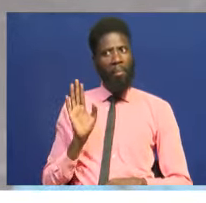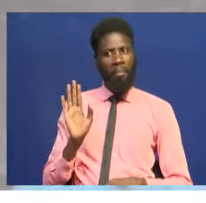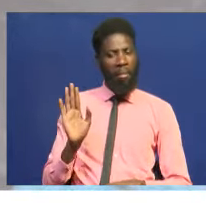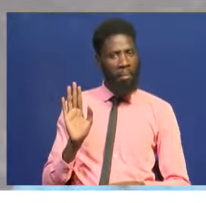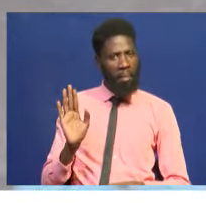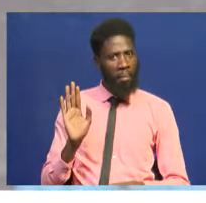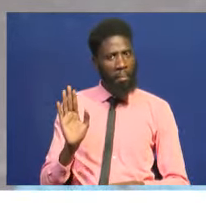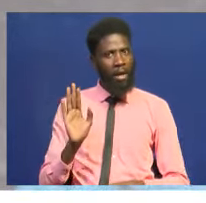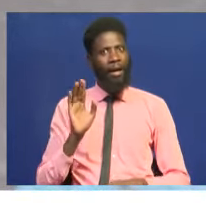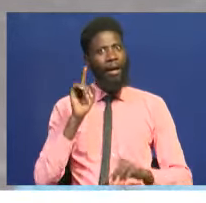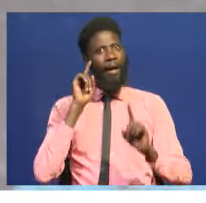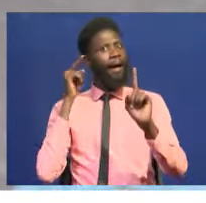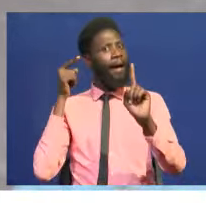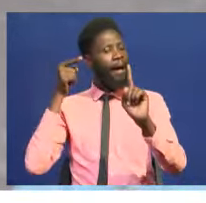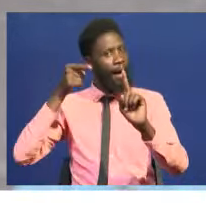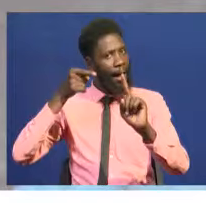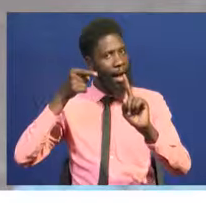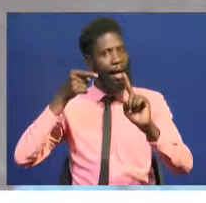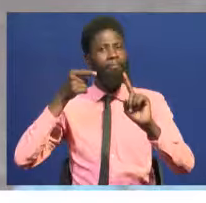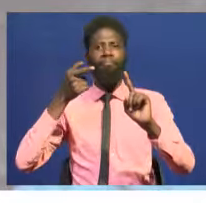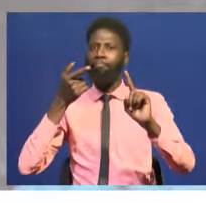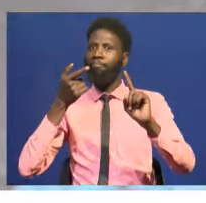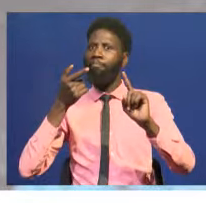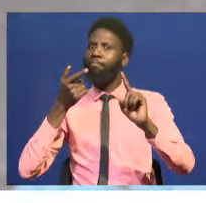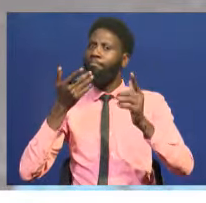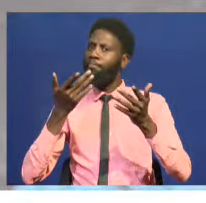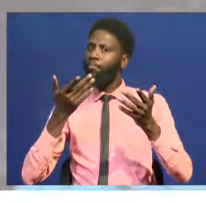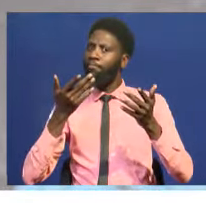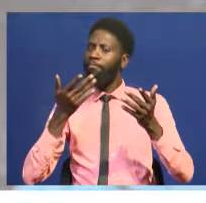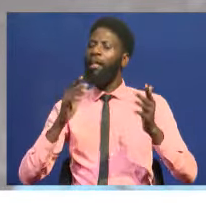ambition and to his success.